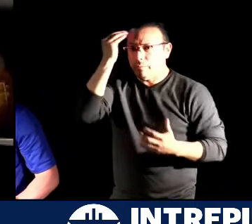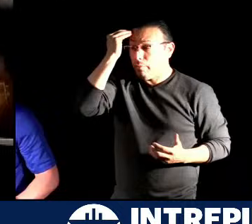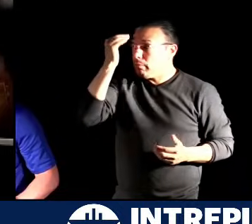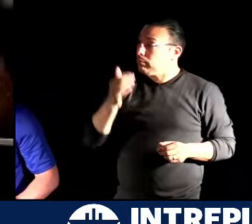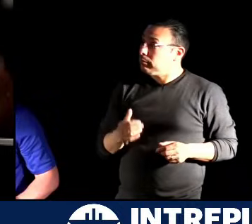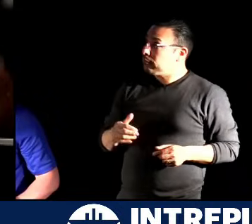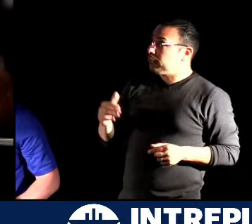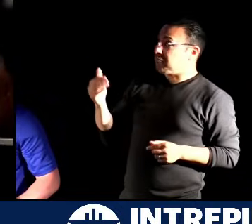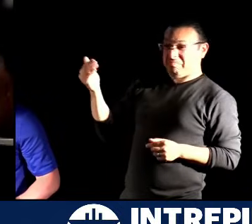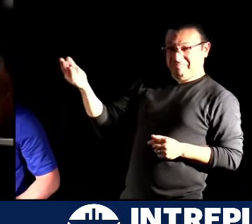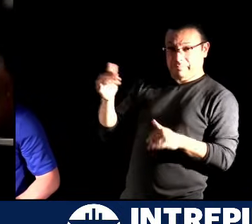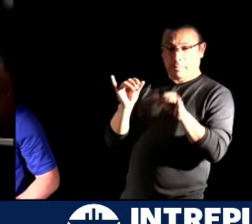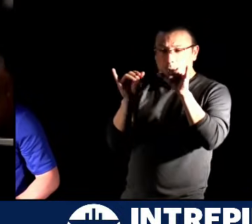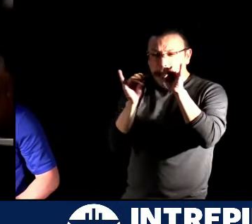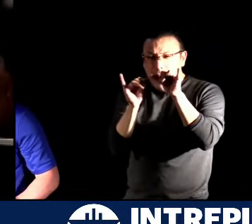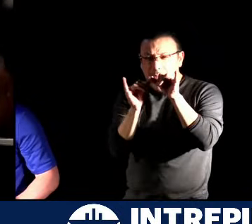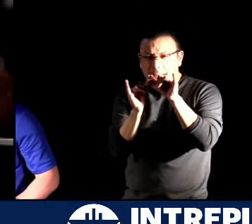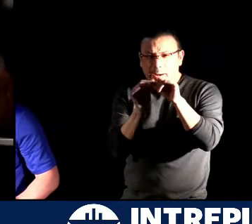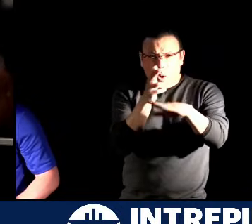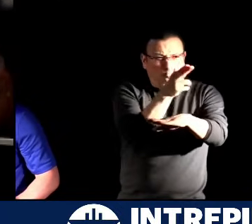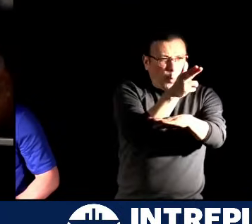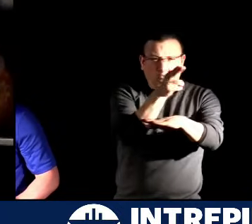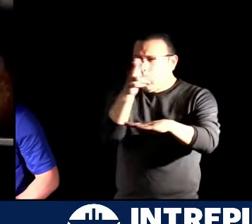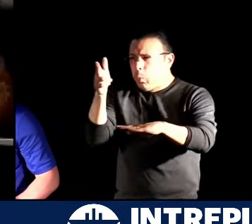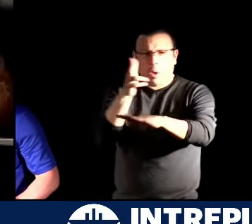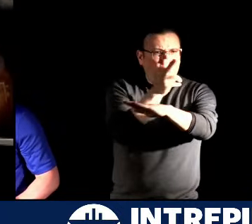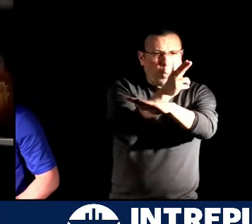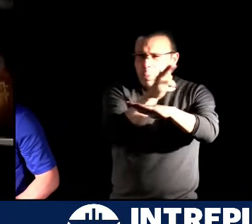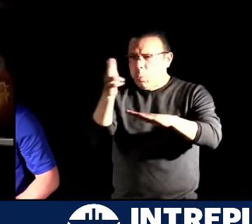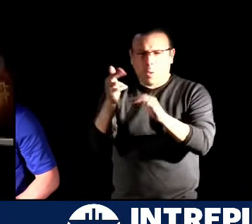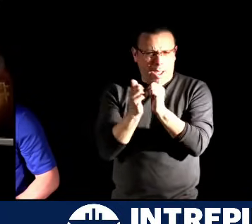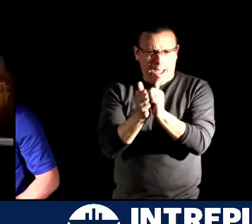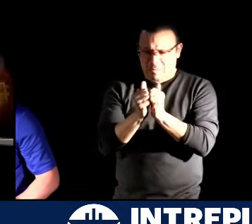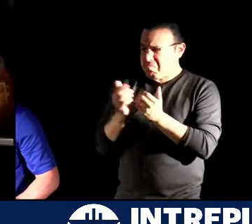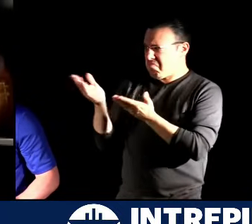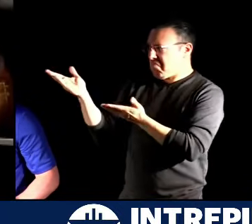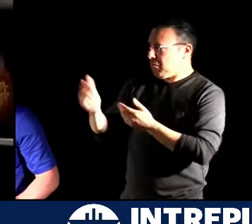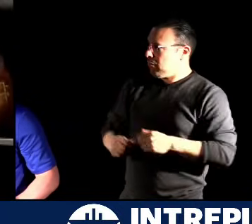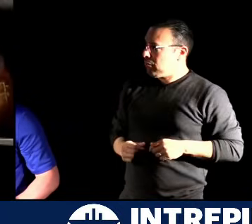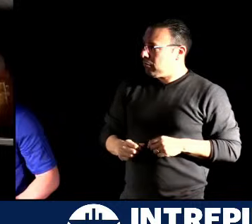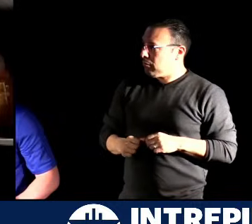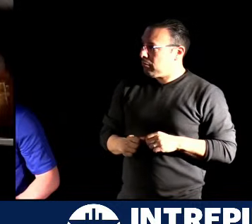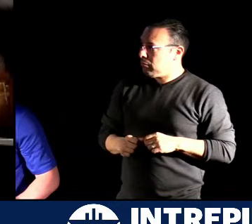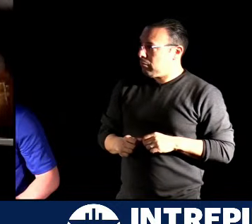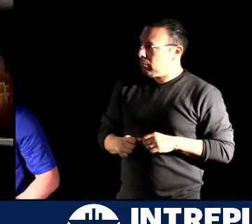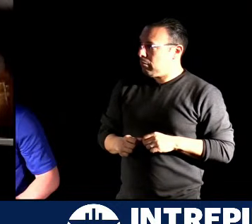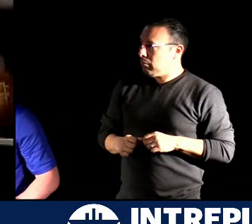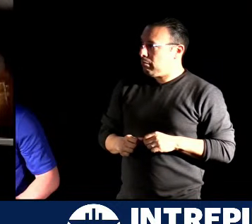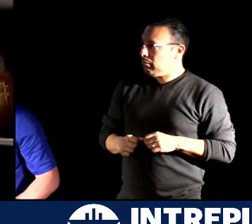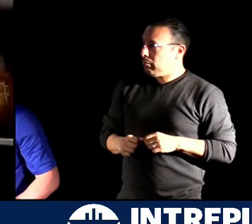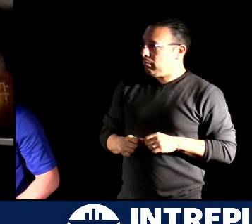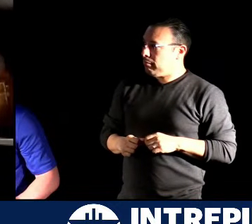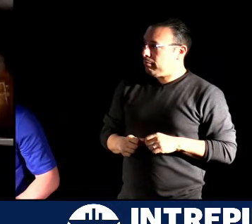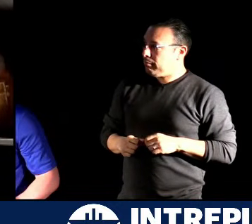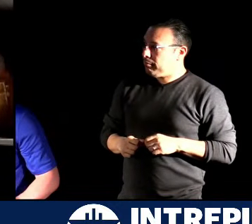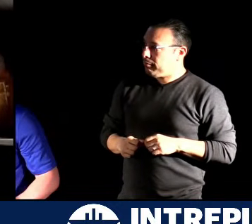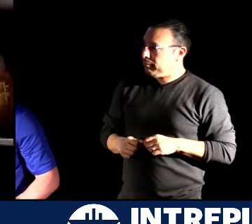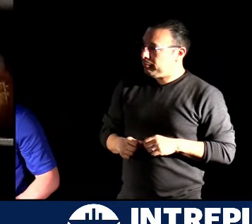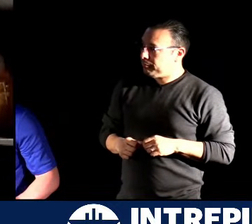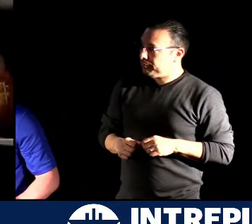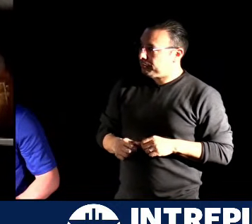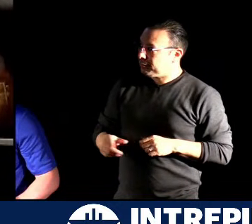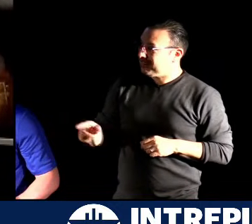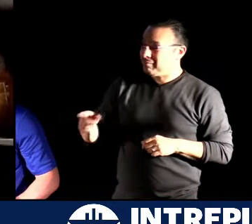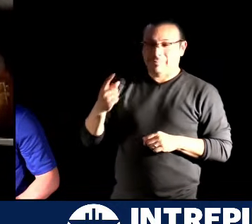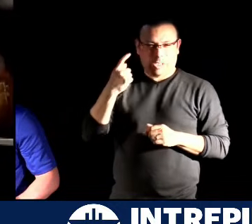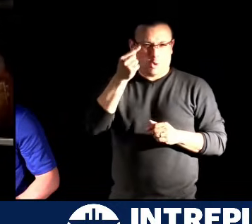the particles that are almost flying at the speed of light. And what we are used to is basically a slope like this